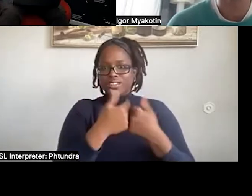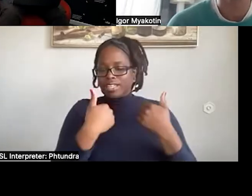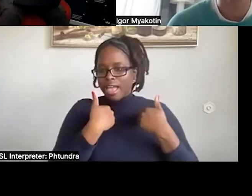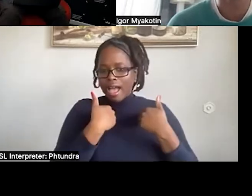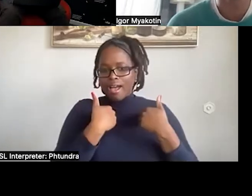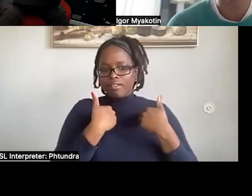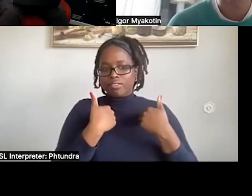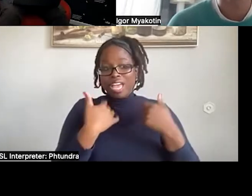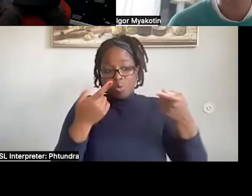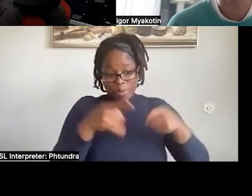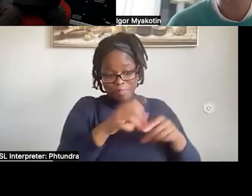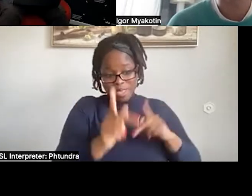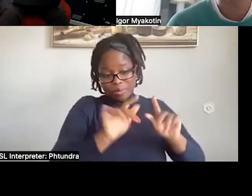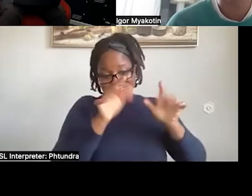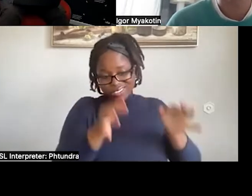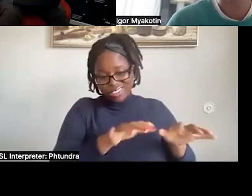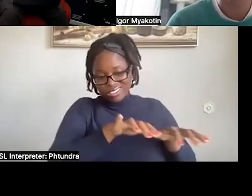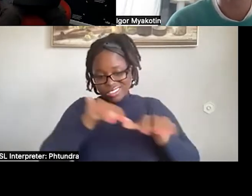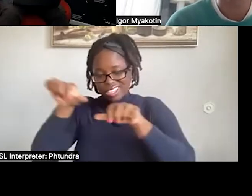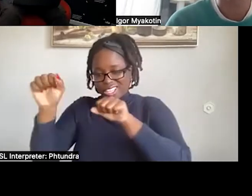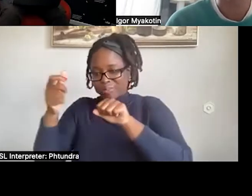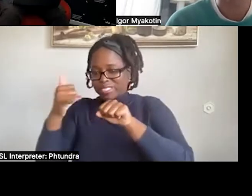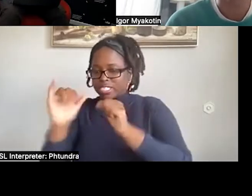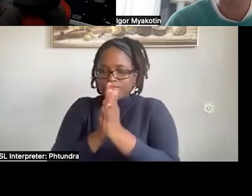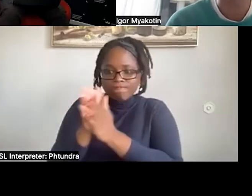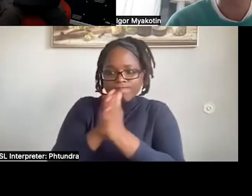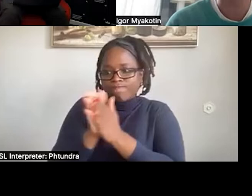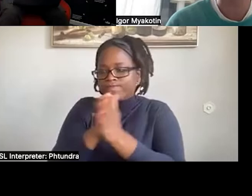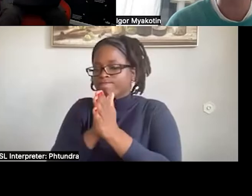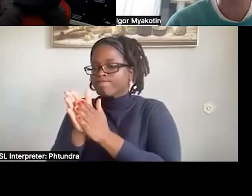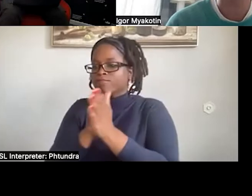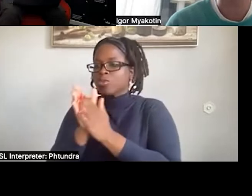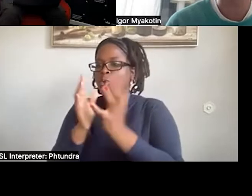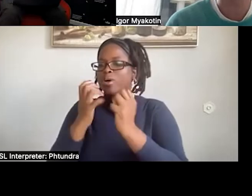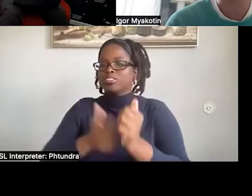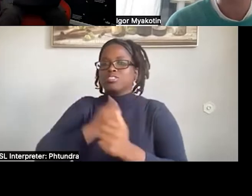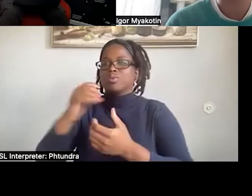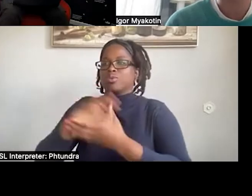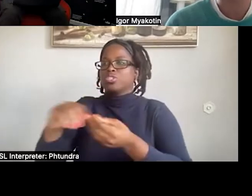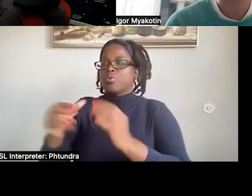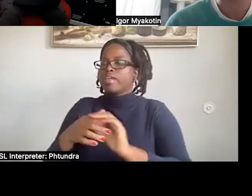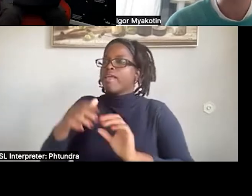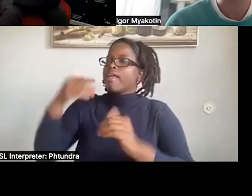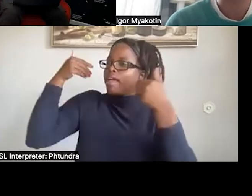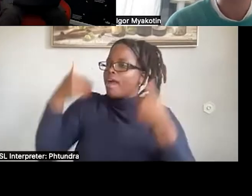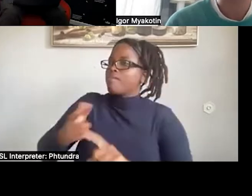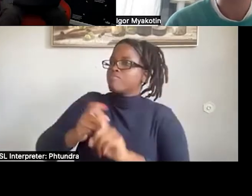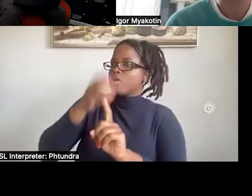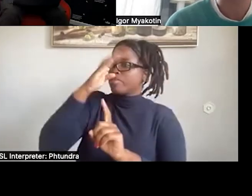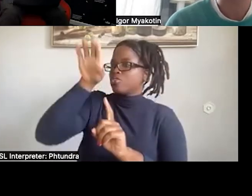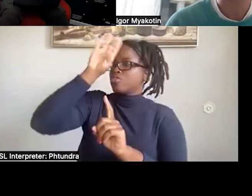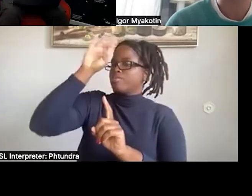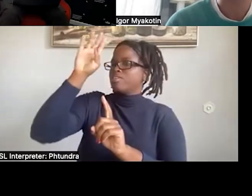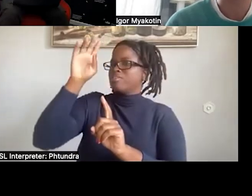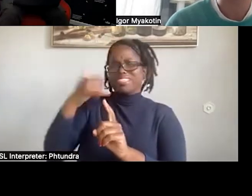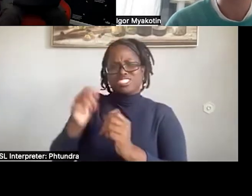being, driven by this desire to tell the stories about where they're from, even if they are hampered or challenged